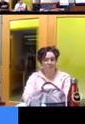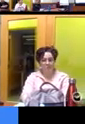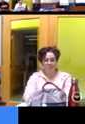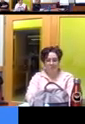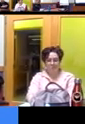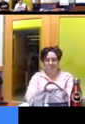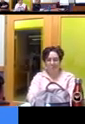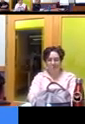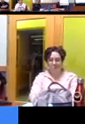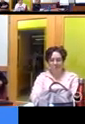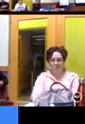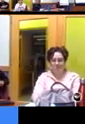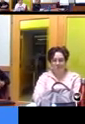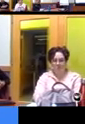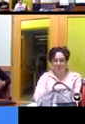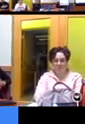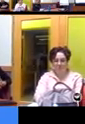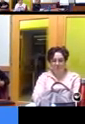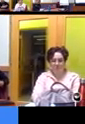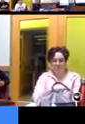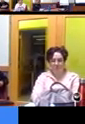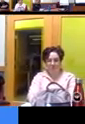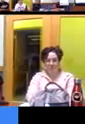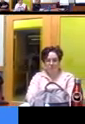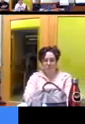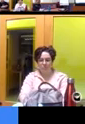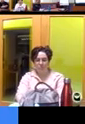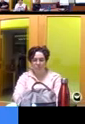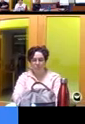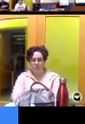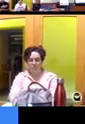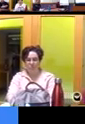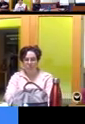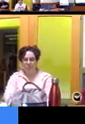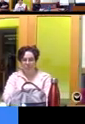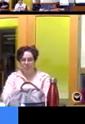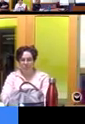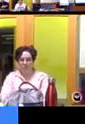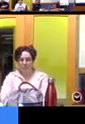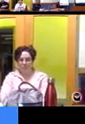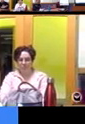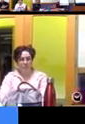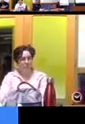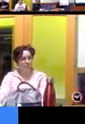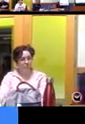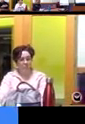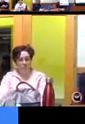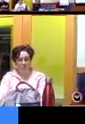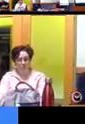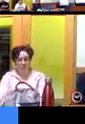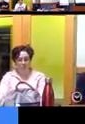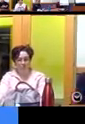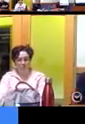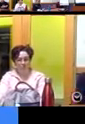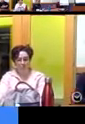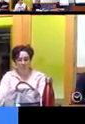of outreach and education in addition to my clinical work and internal training. I've been a part of the